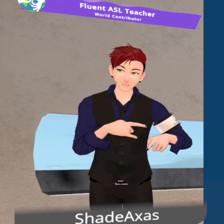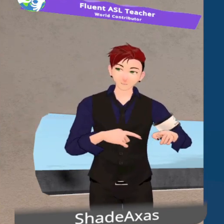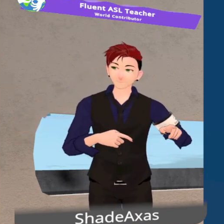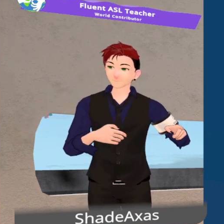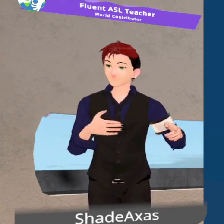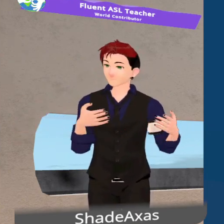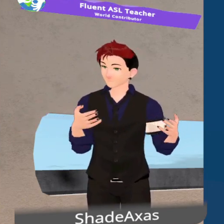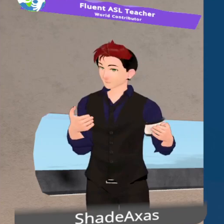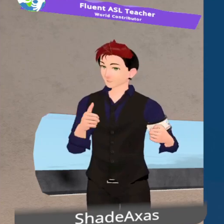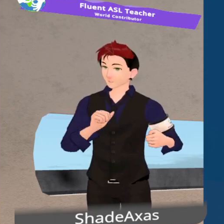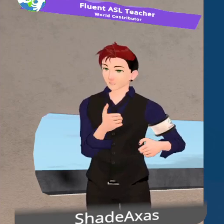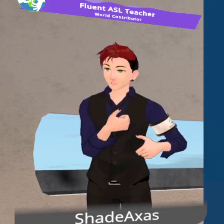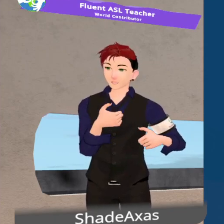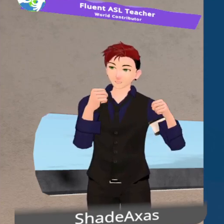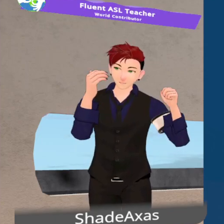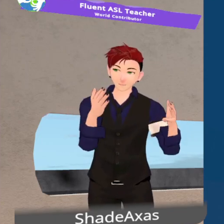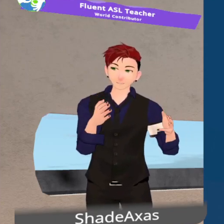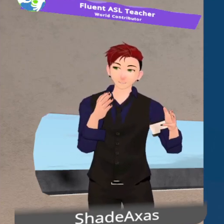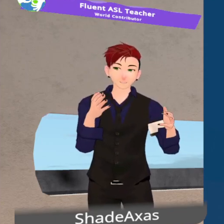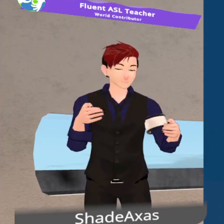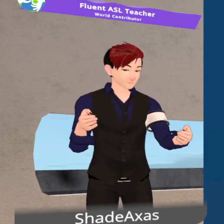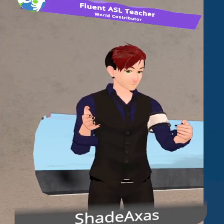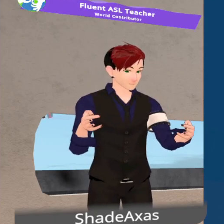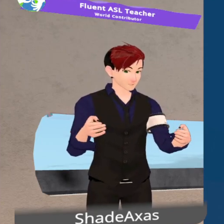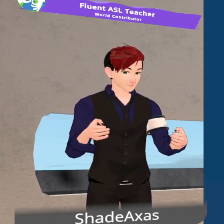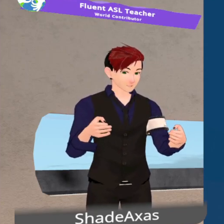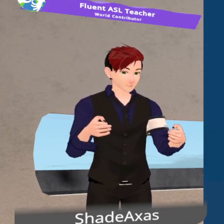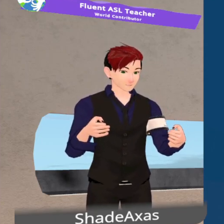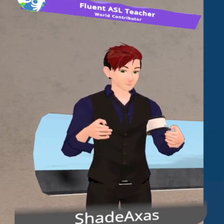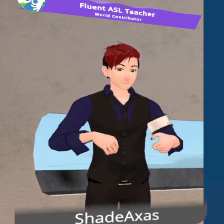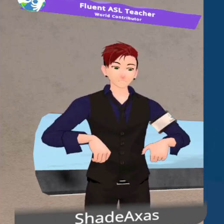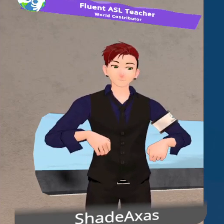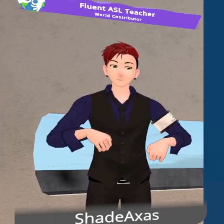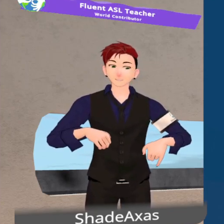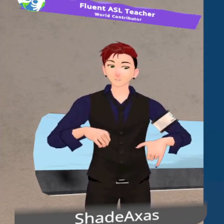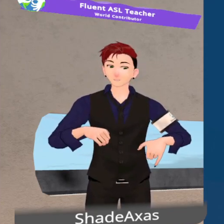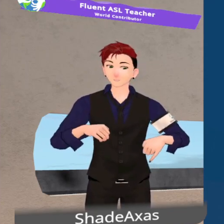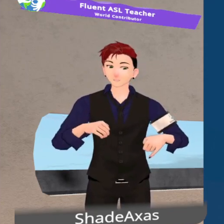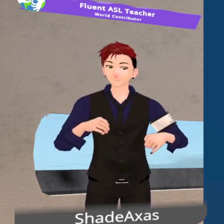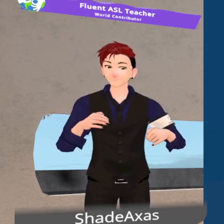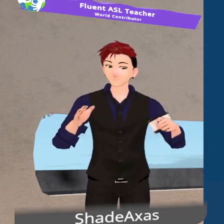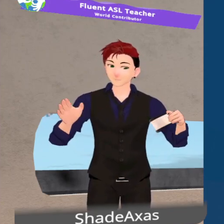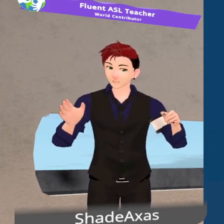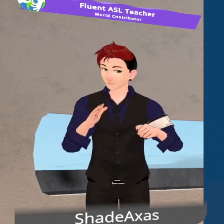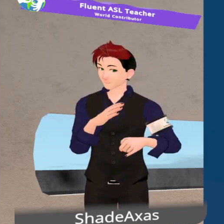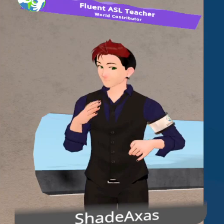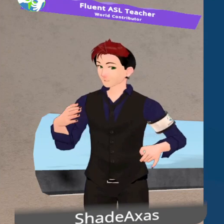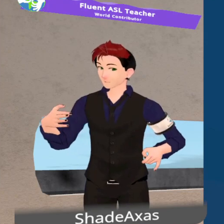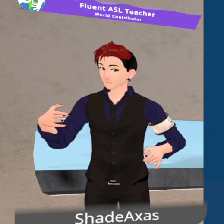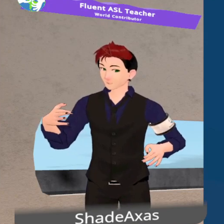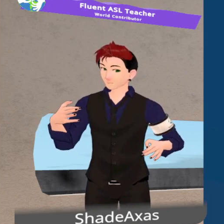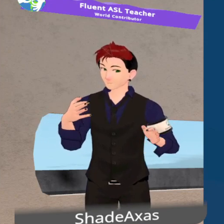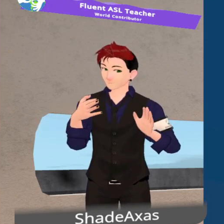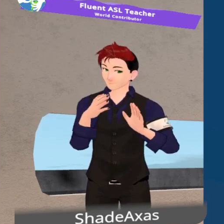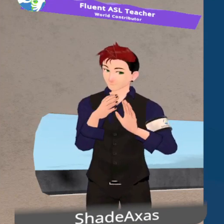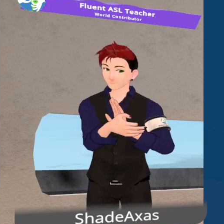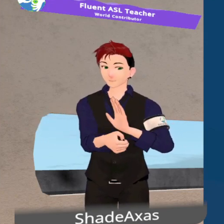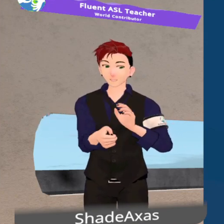thing with sign. We want our teachers to be fluent members, to have